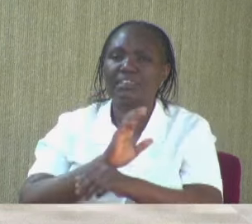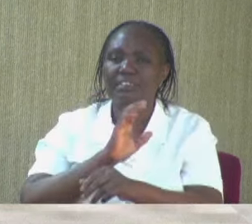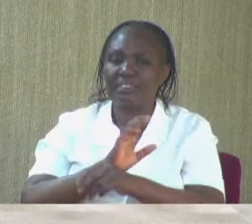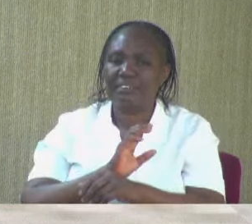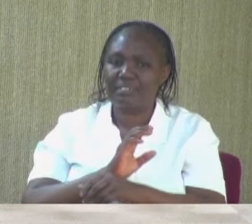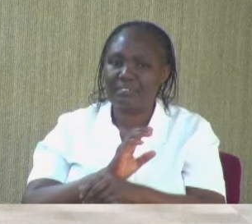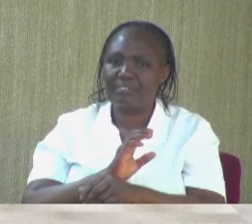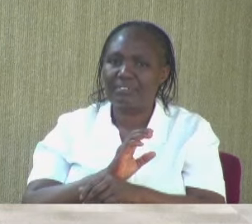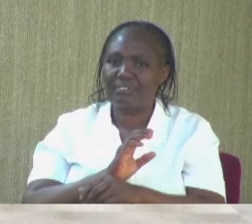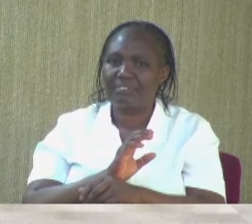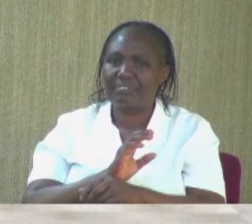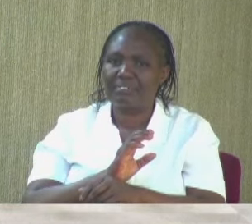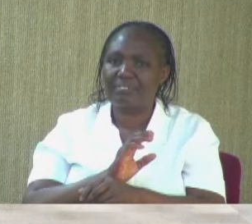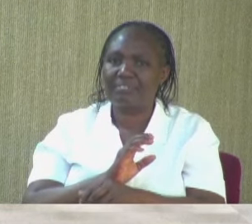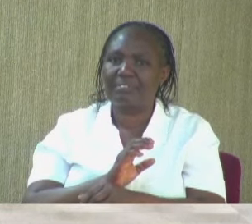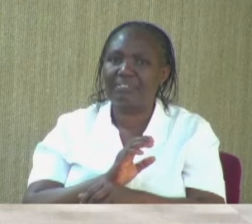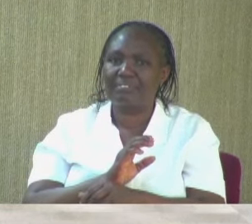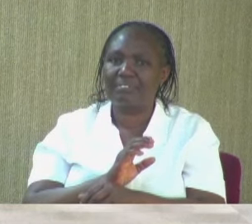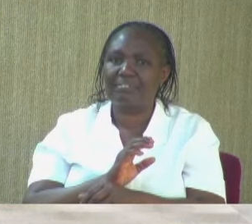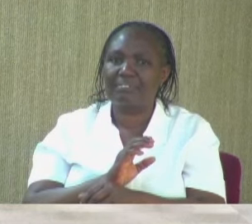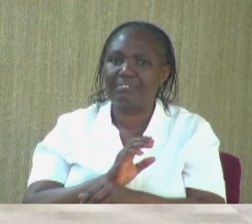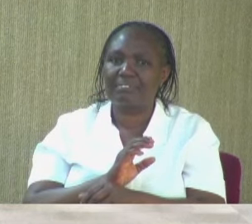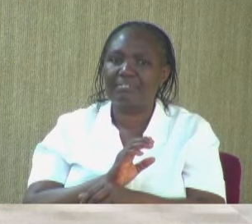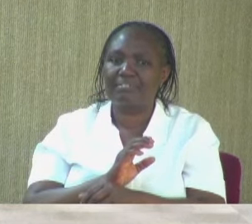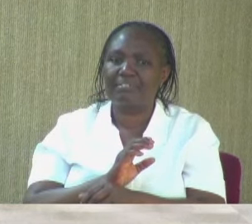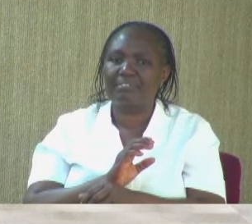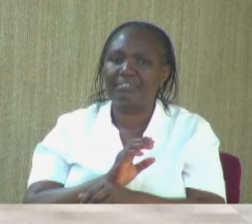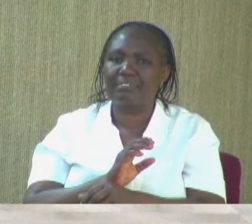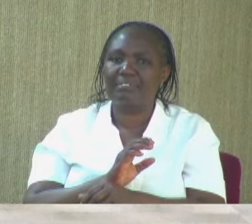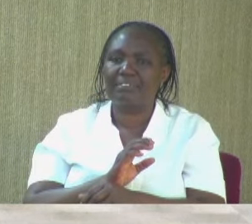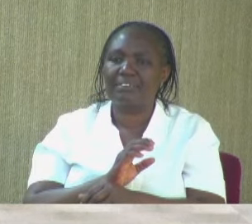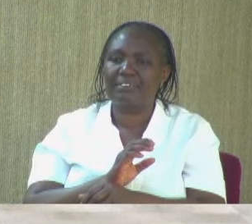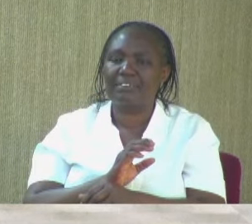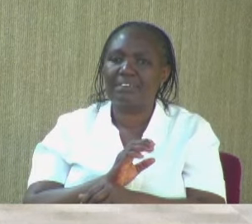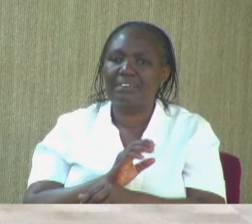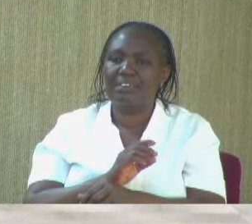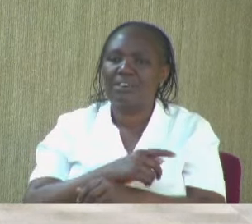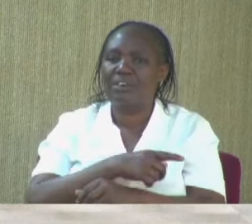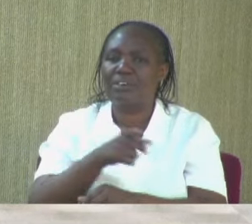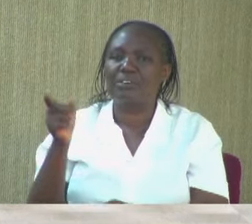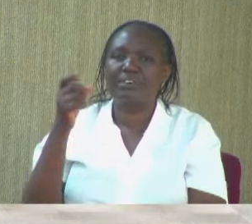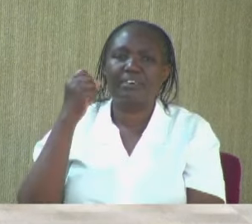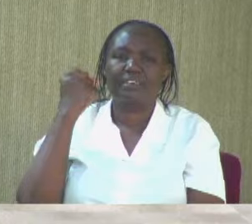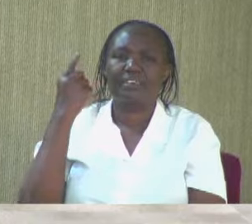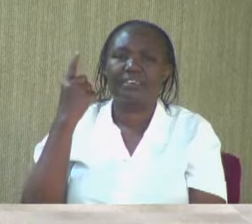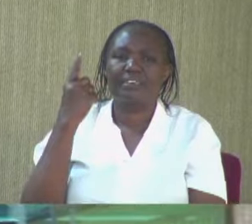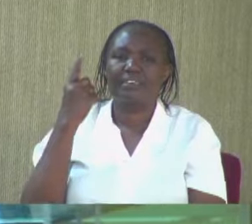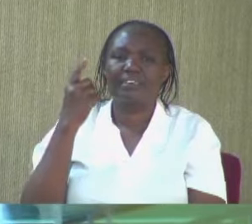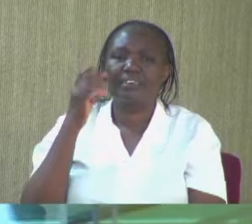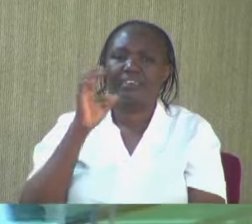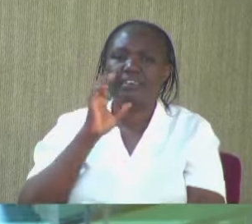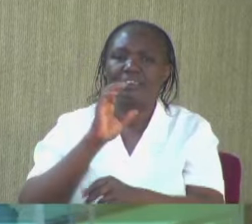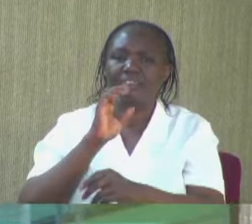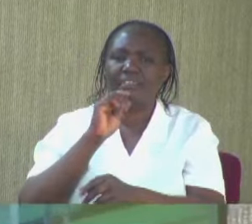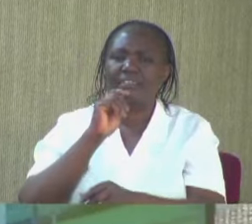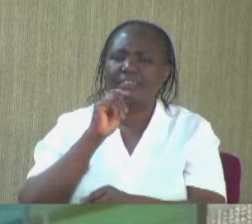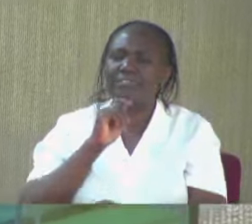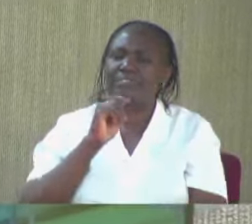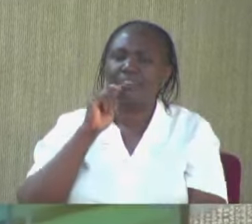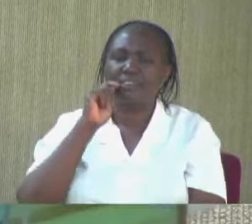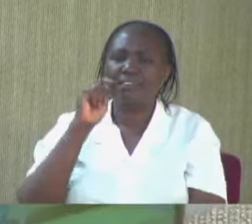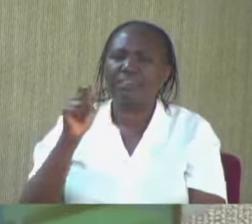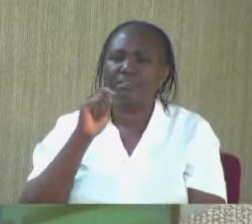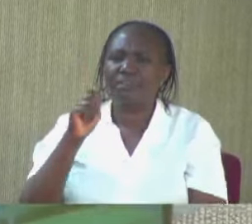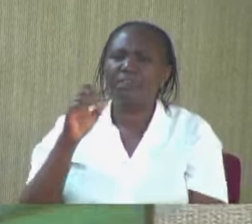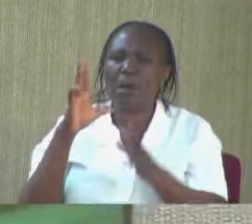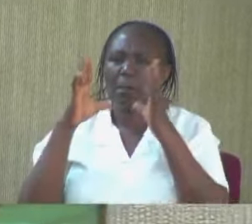Are you with me? that the testimony or the messages of